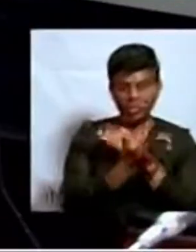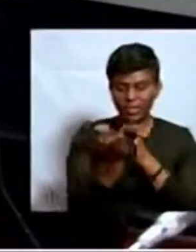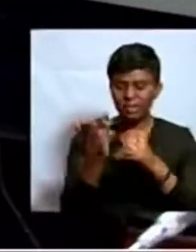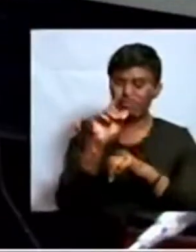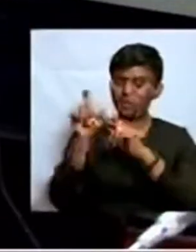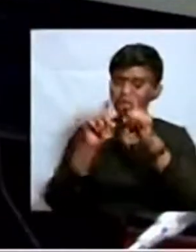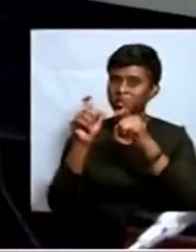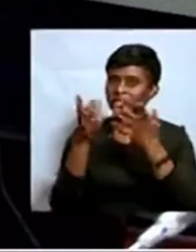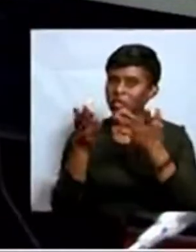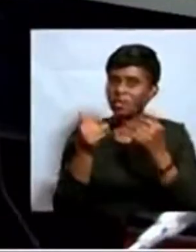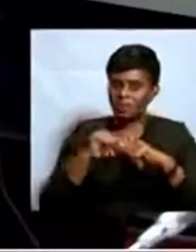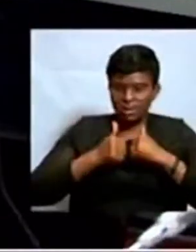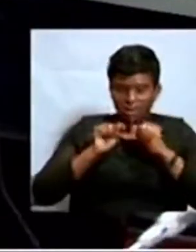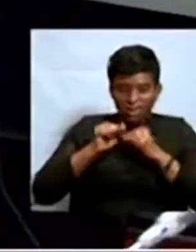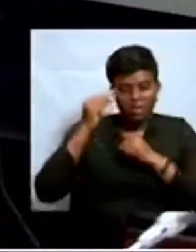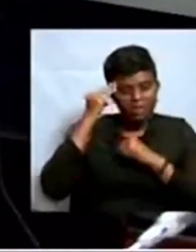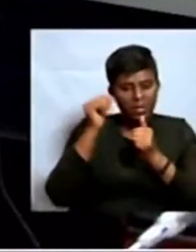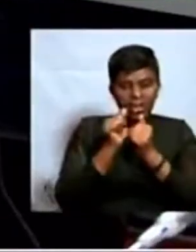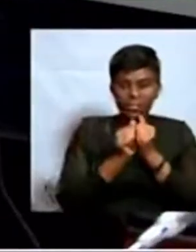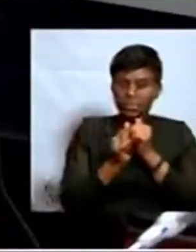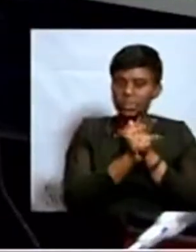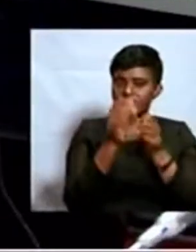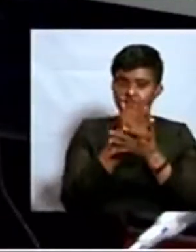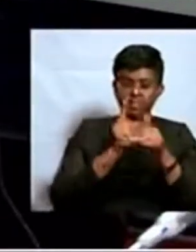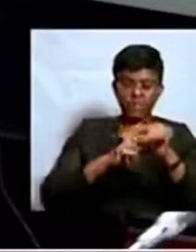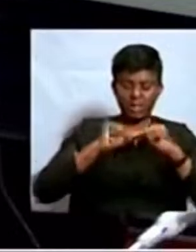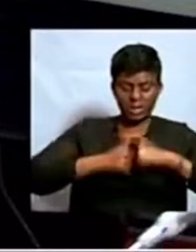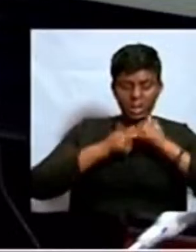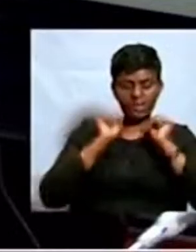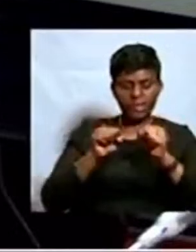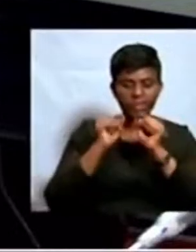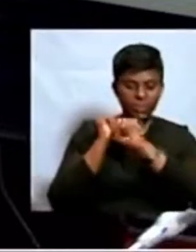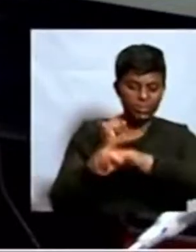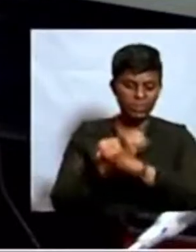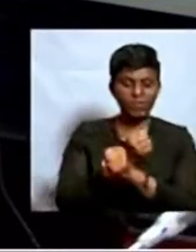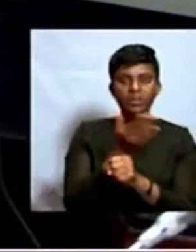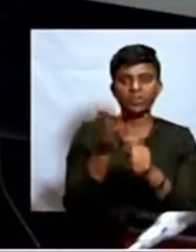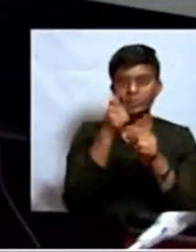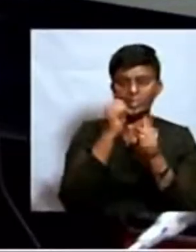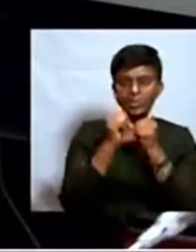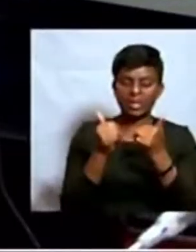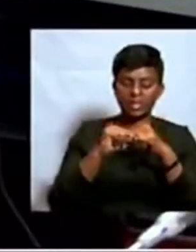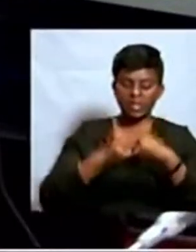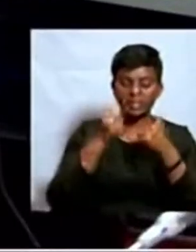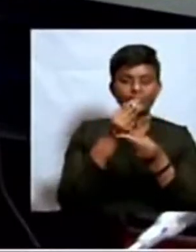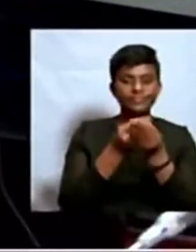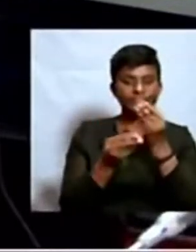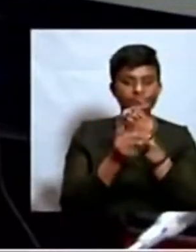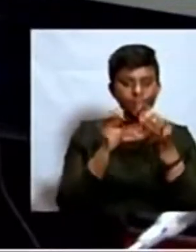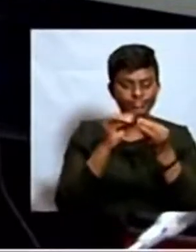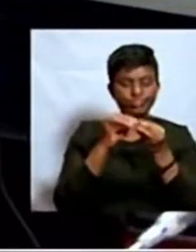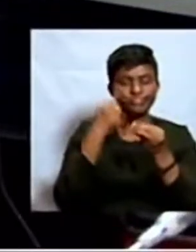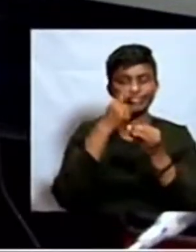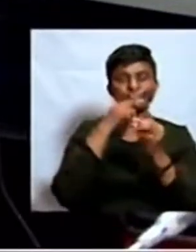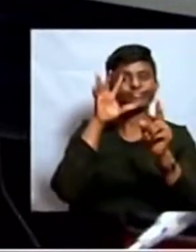questions, so we can know about this, and sometimes we are able to defend you, because now we contribute to those attacking